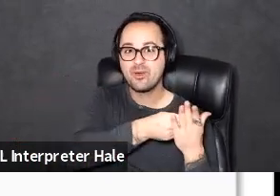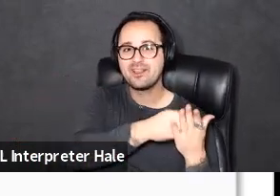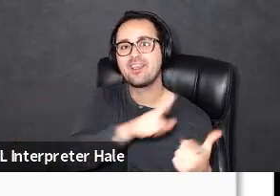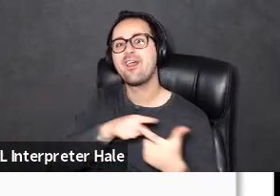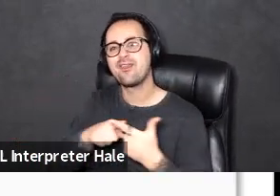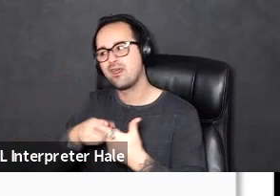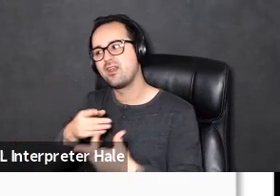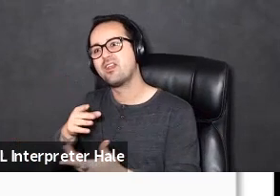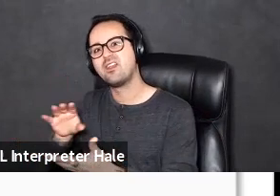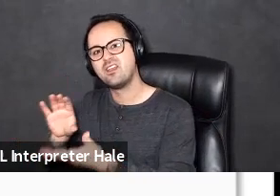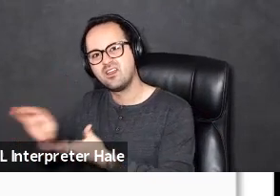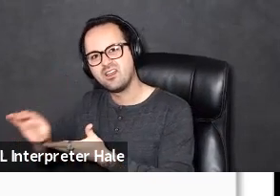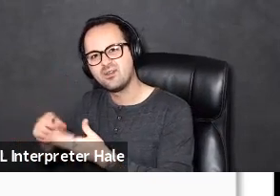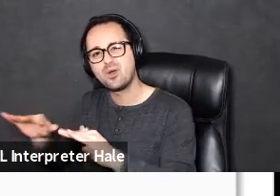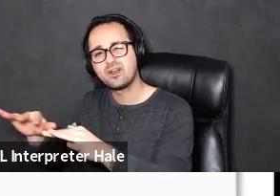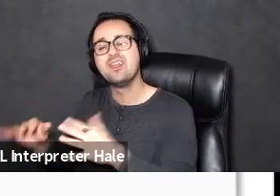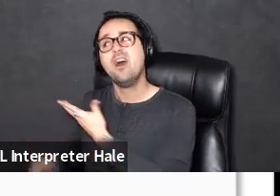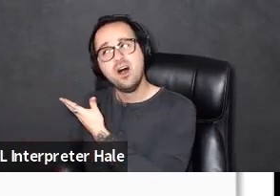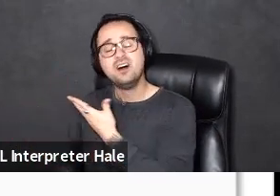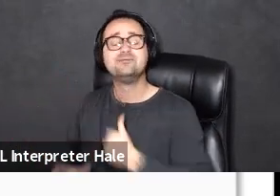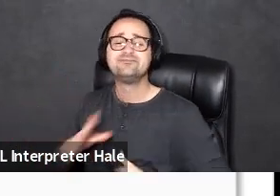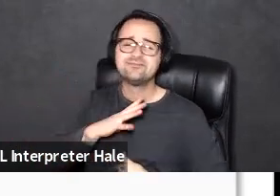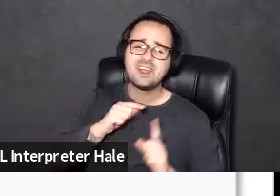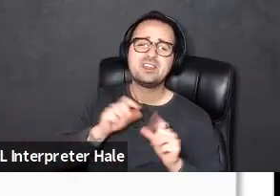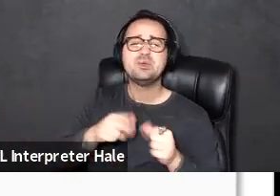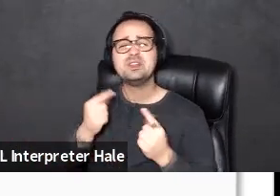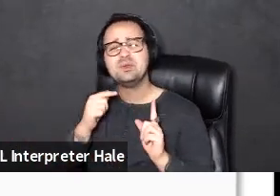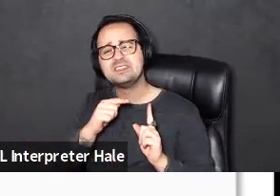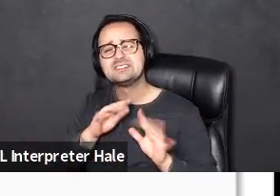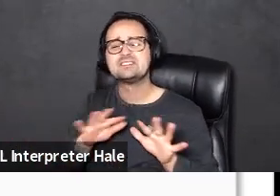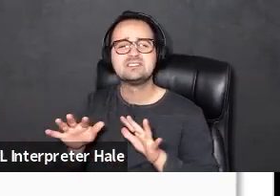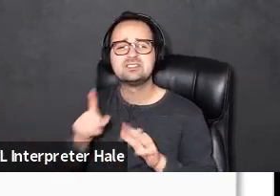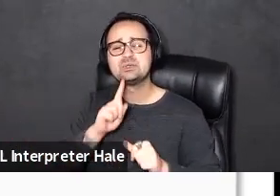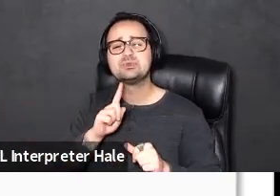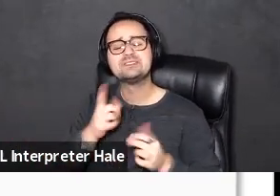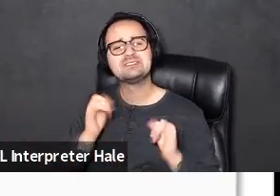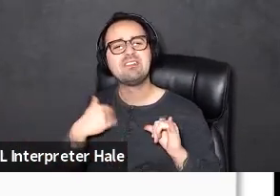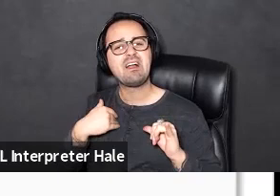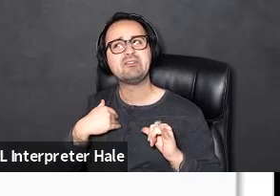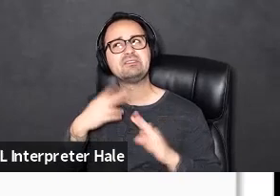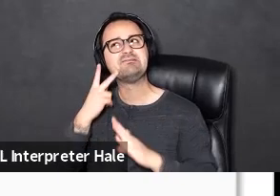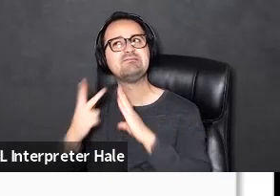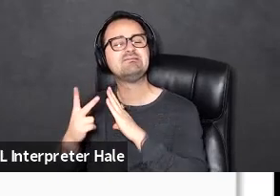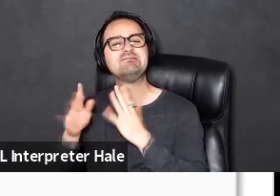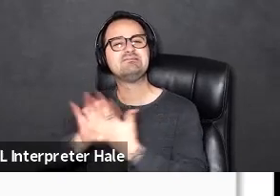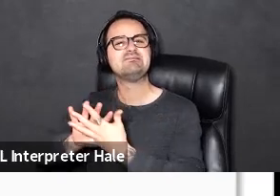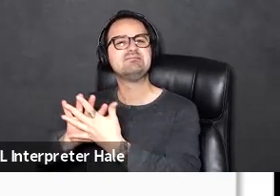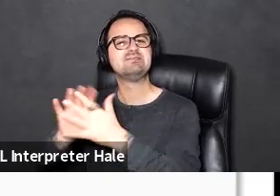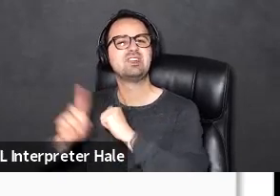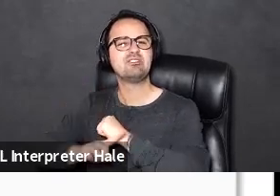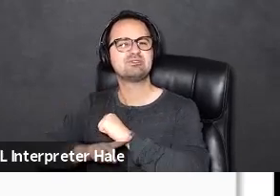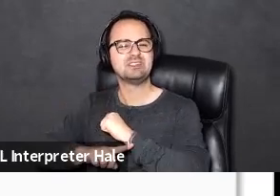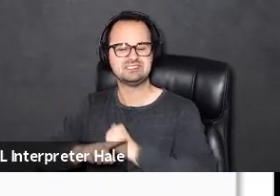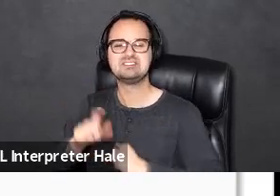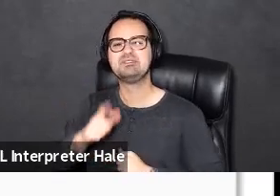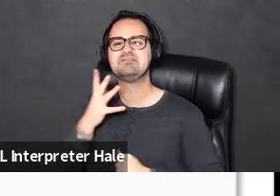thought, and certainly something that can be done and can be looked at, but there are some unforeseen consequences there that you really need to be